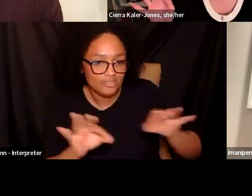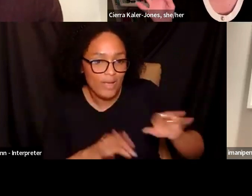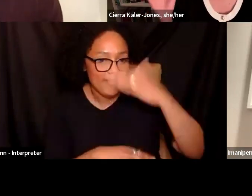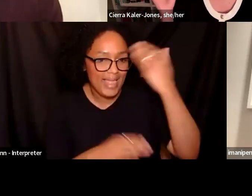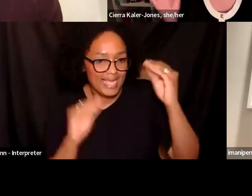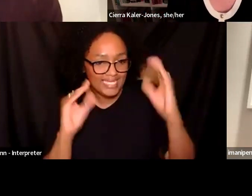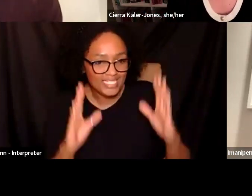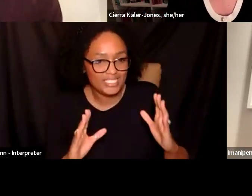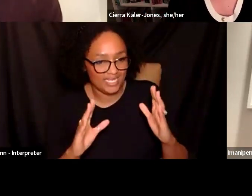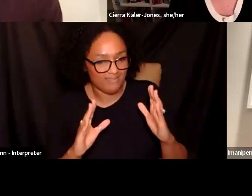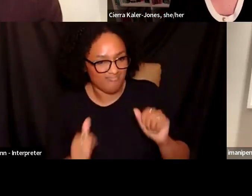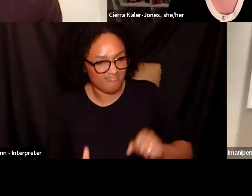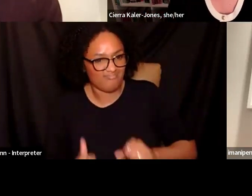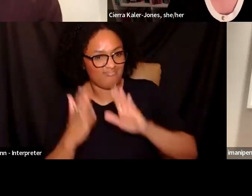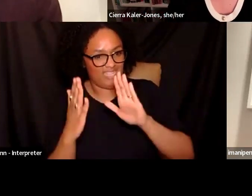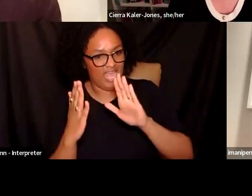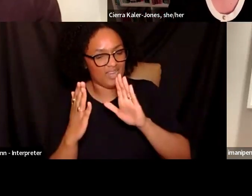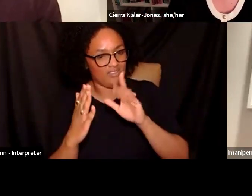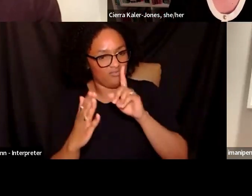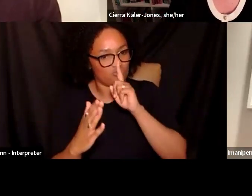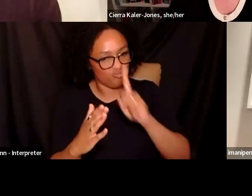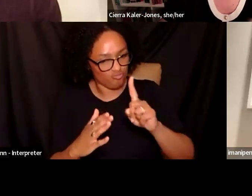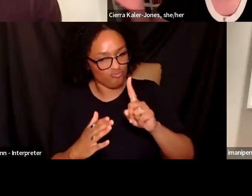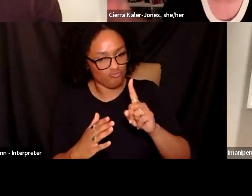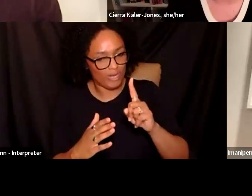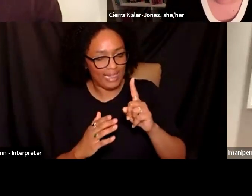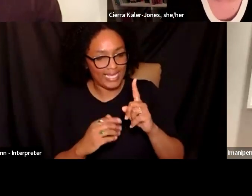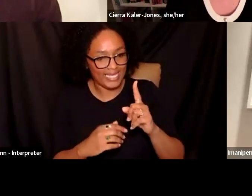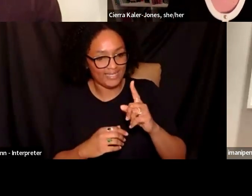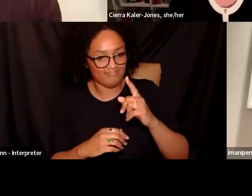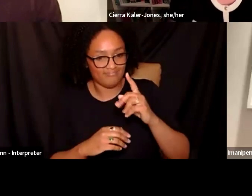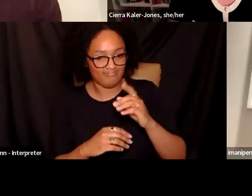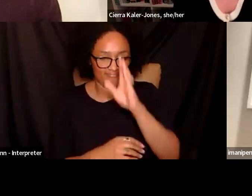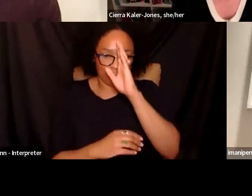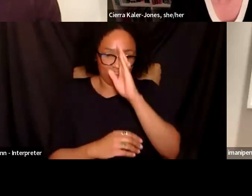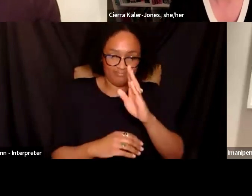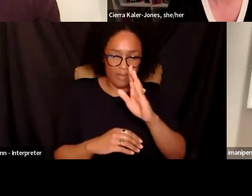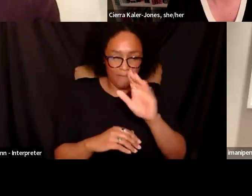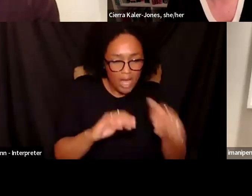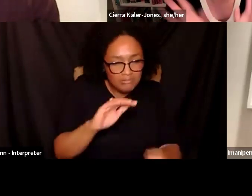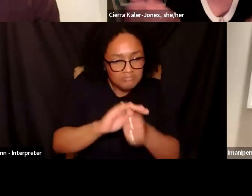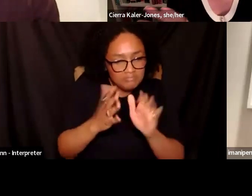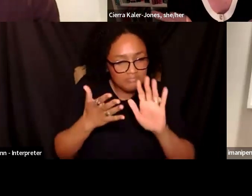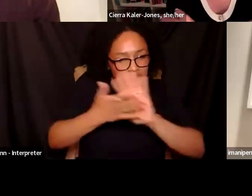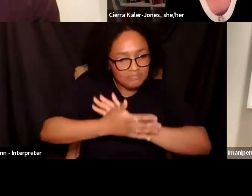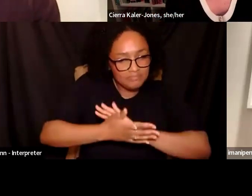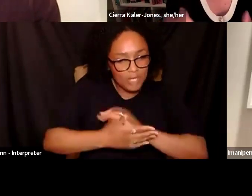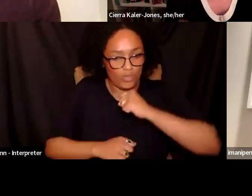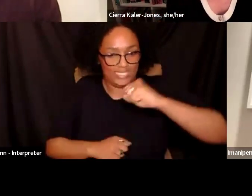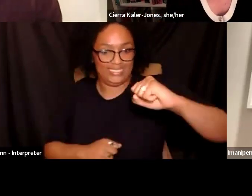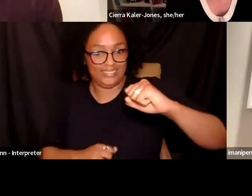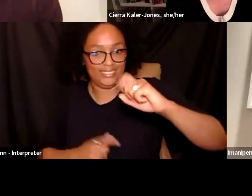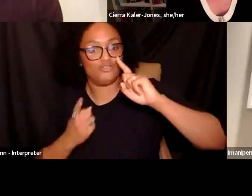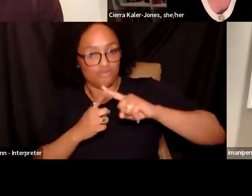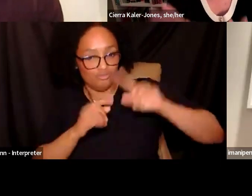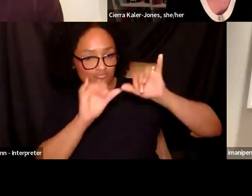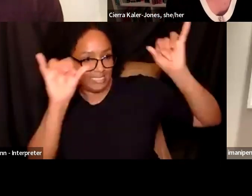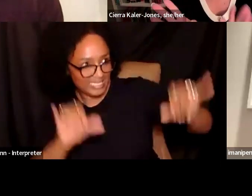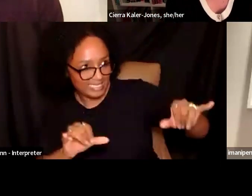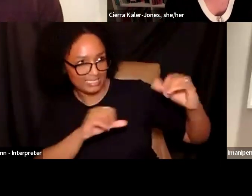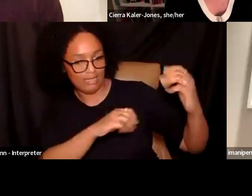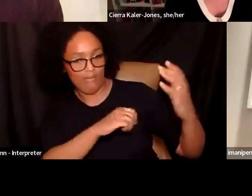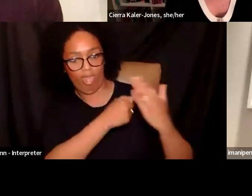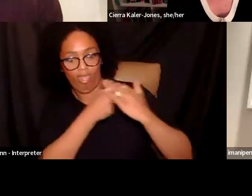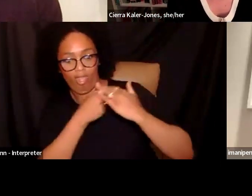book with everyone, particularly the story of Tessie McGee. I'm like, let me tell you about Tessie McGee. So if you could share the Tessie